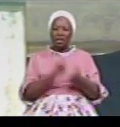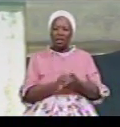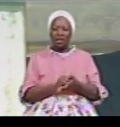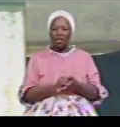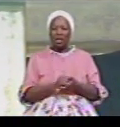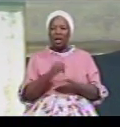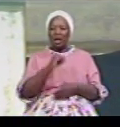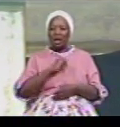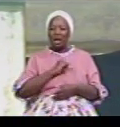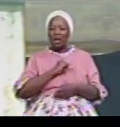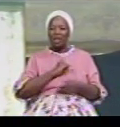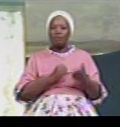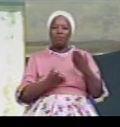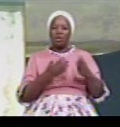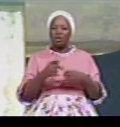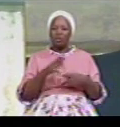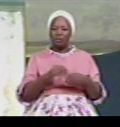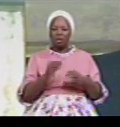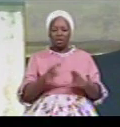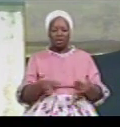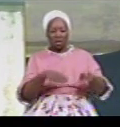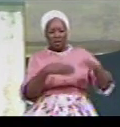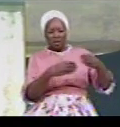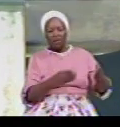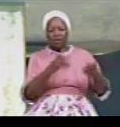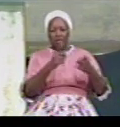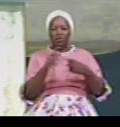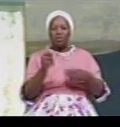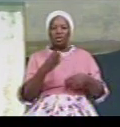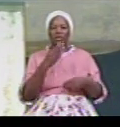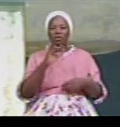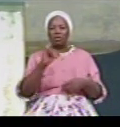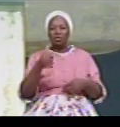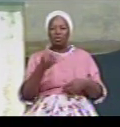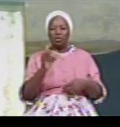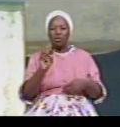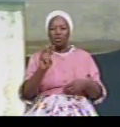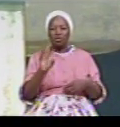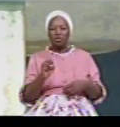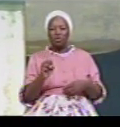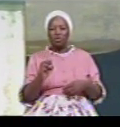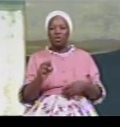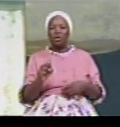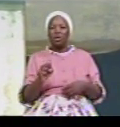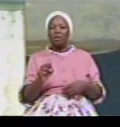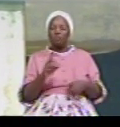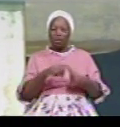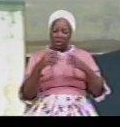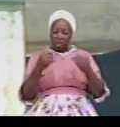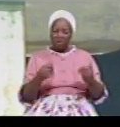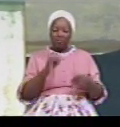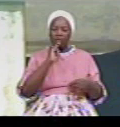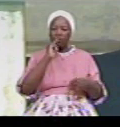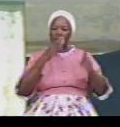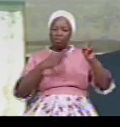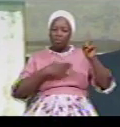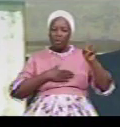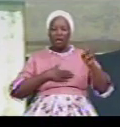delivered unto the Jews, but now is my kingdom not from